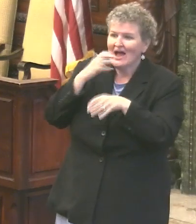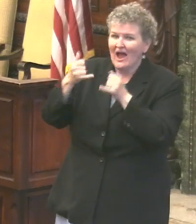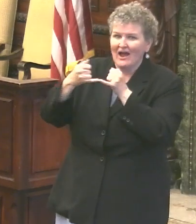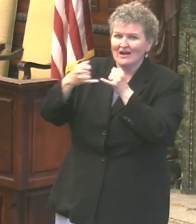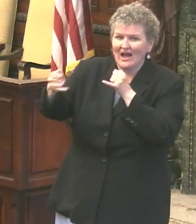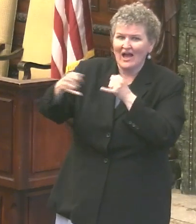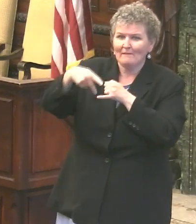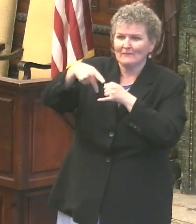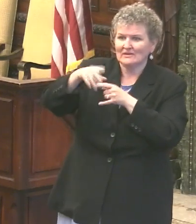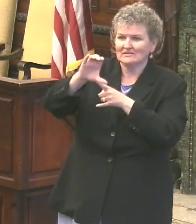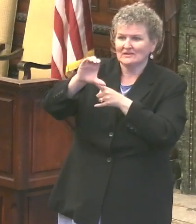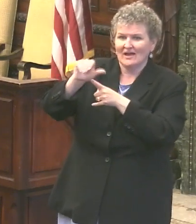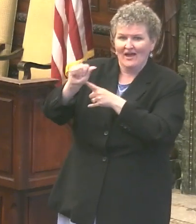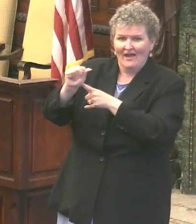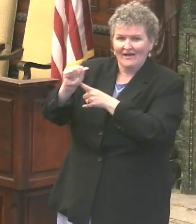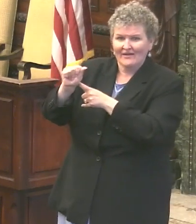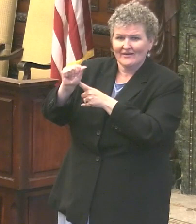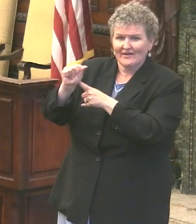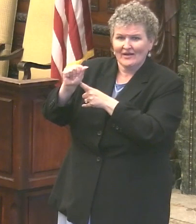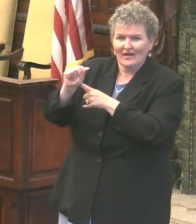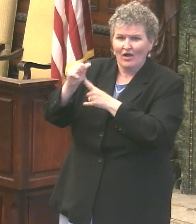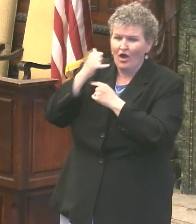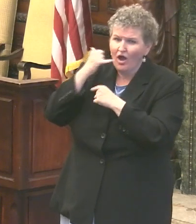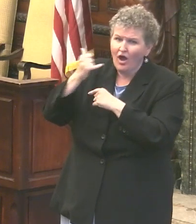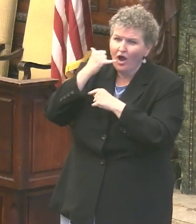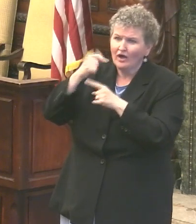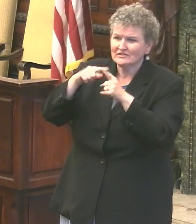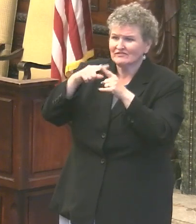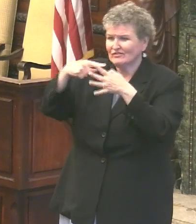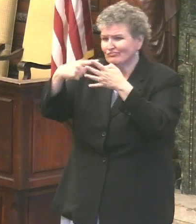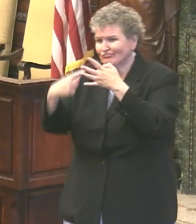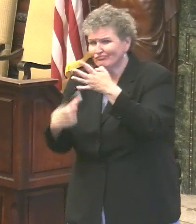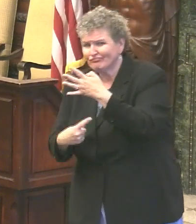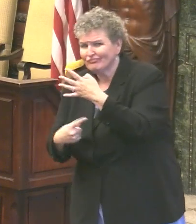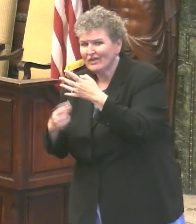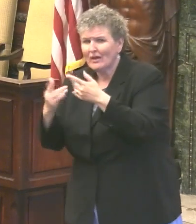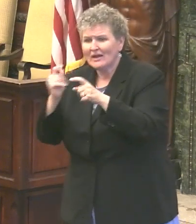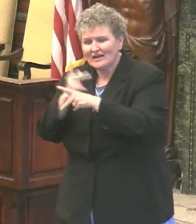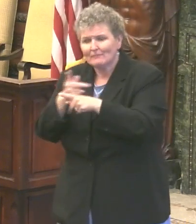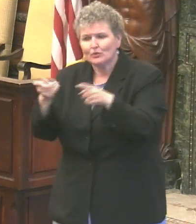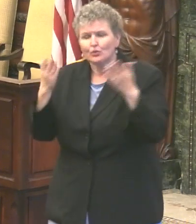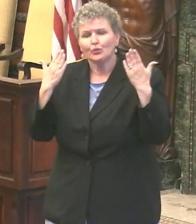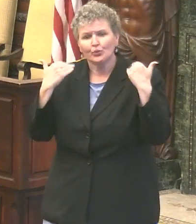checking on friends and neighbors. Those are all actions that we would recommend regardless of the situation.